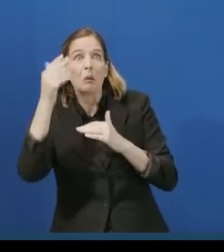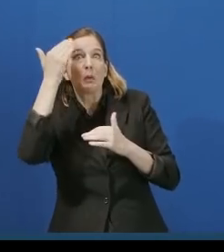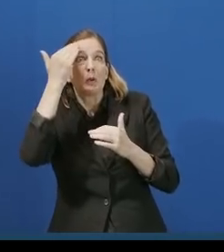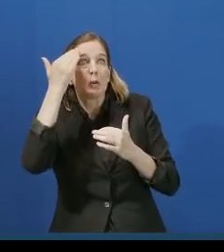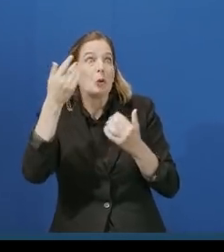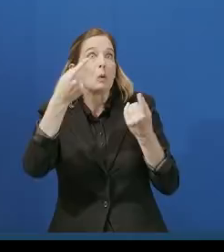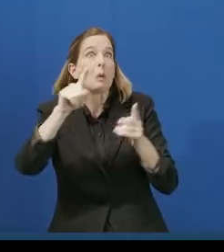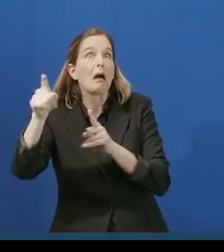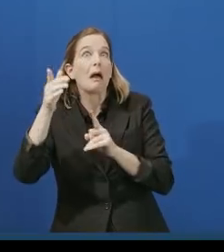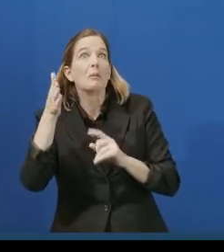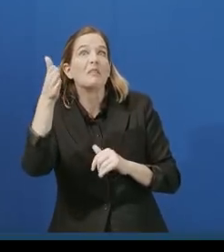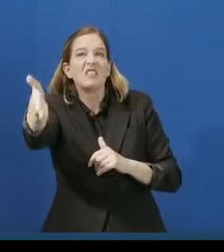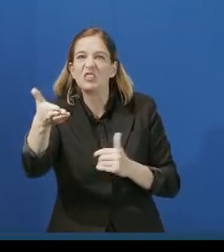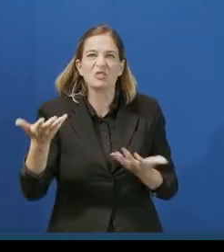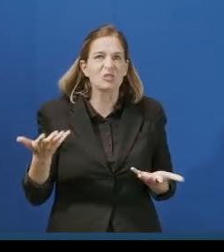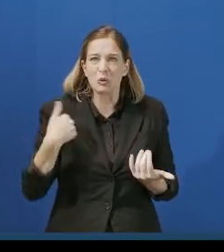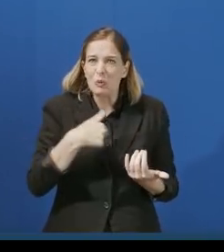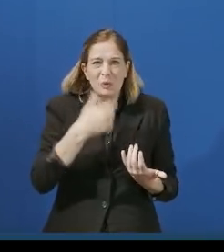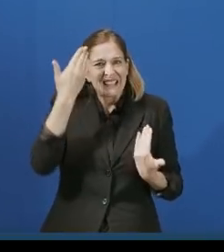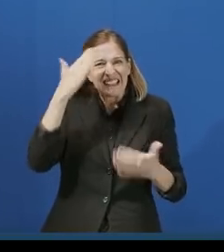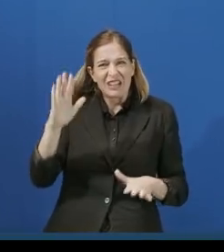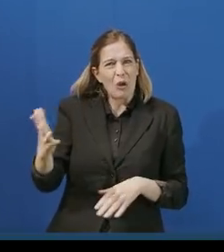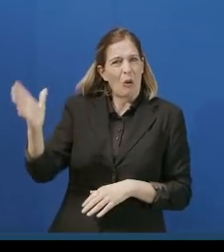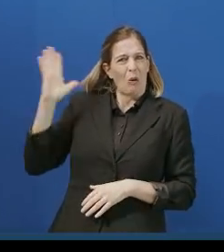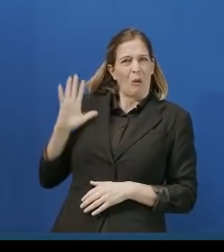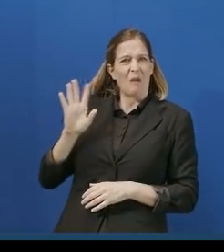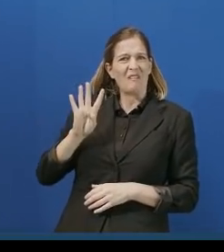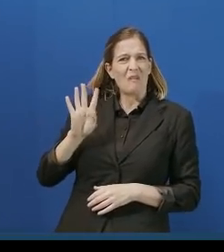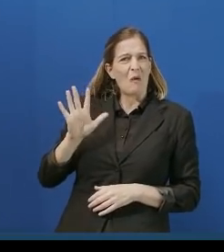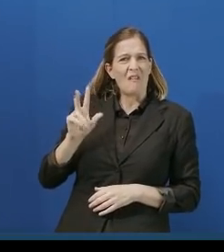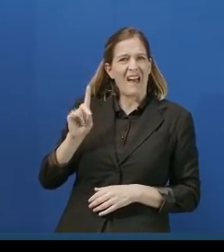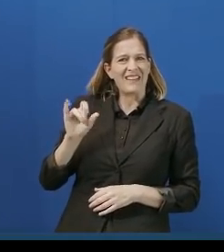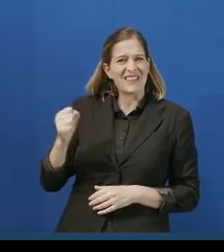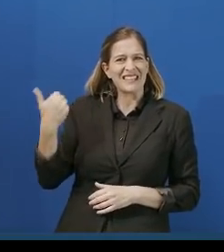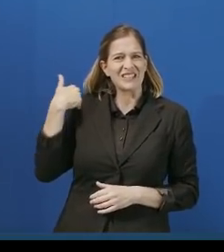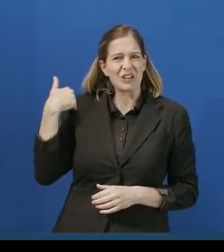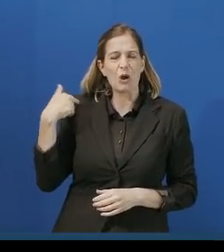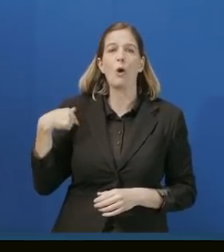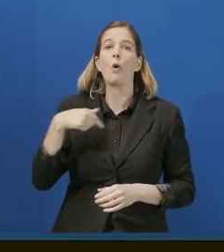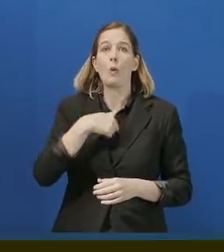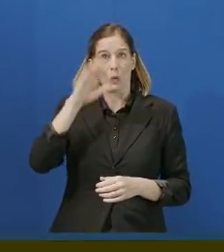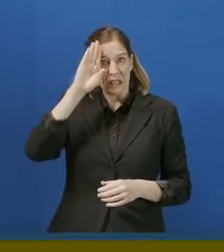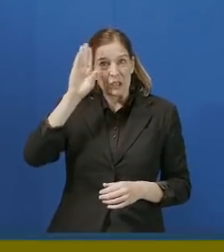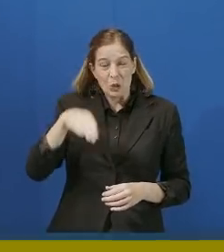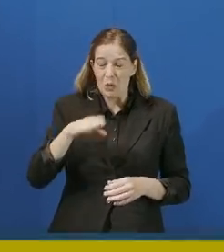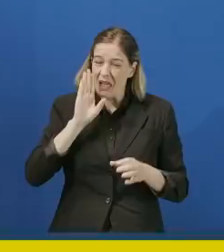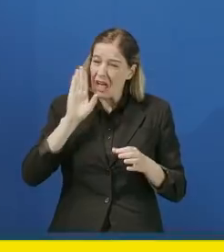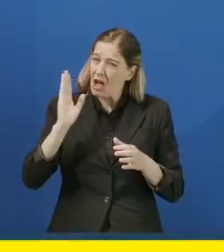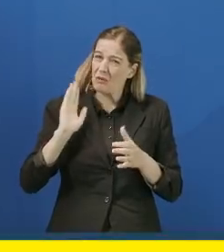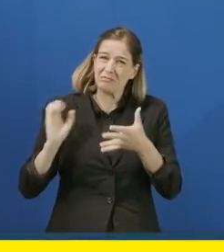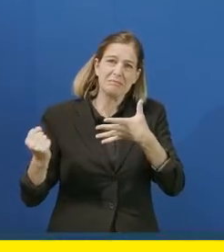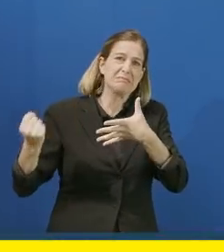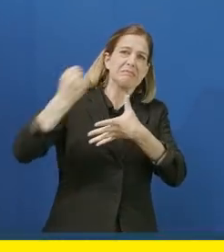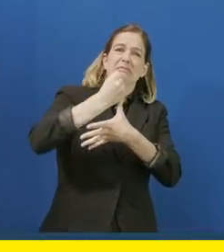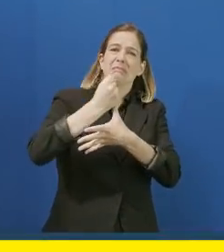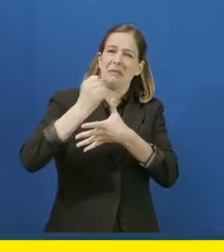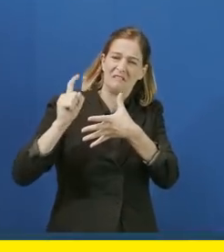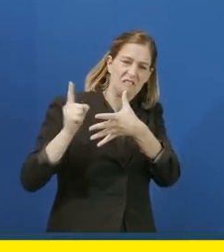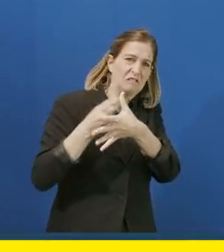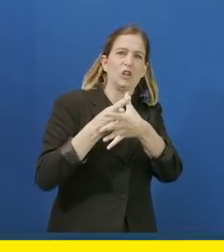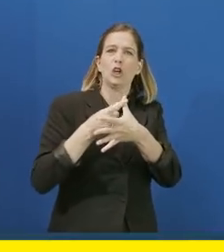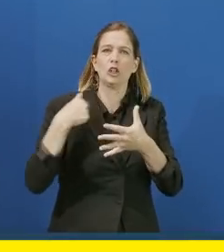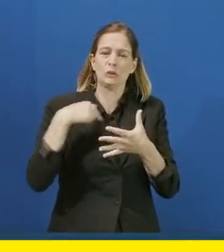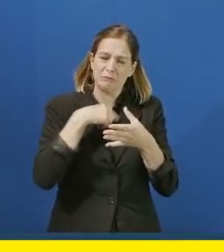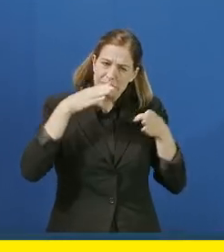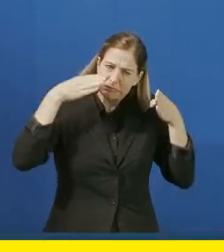and the objective, while continuing to focus on protecting public health, is going to be to turn up the light in